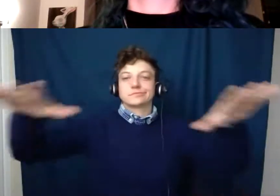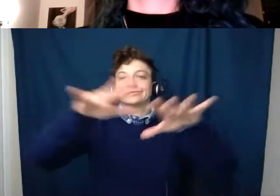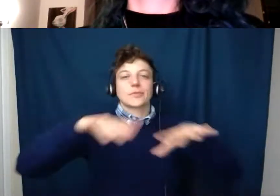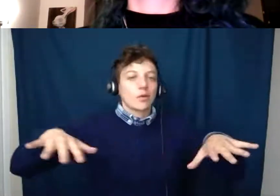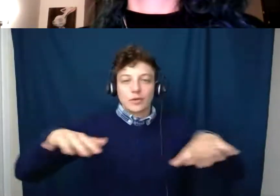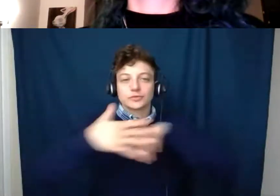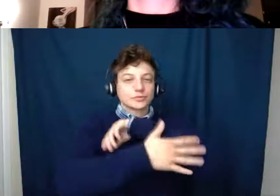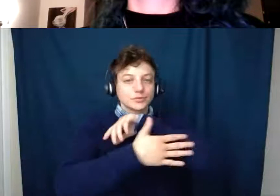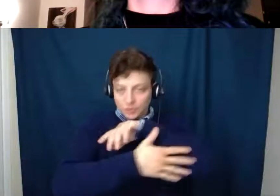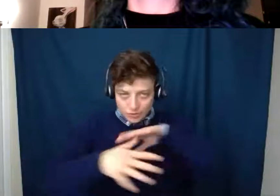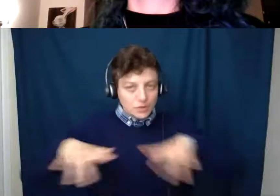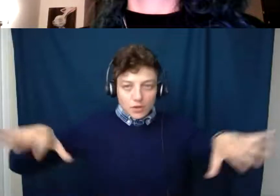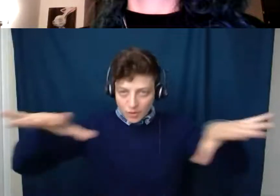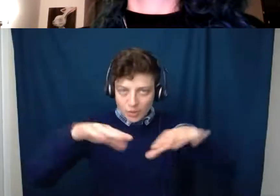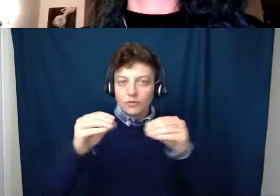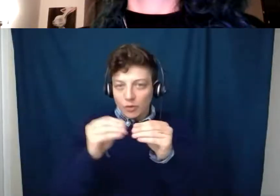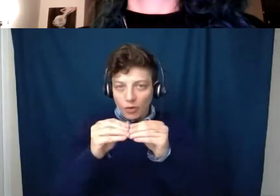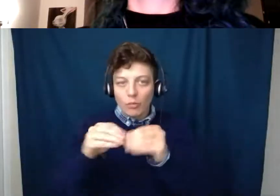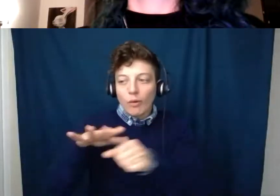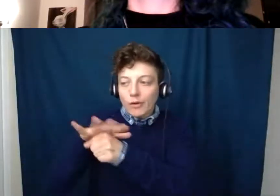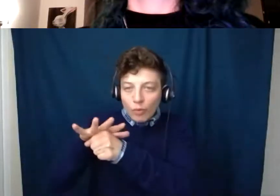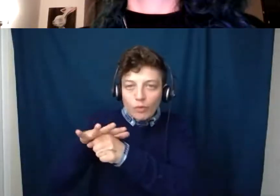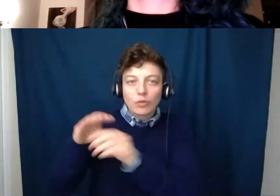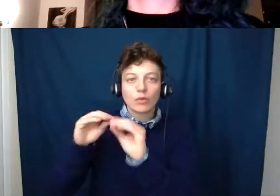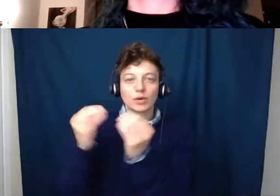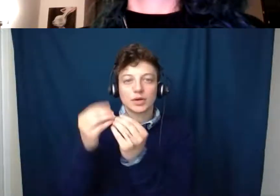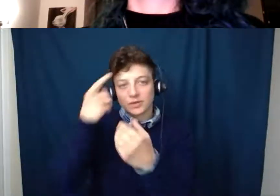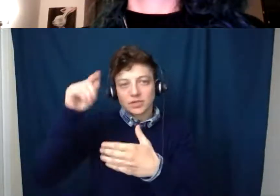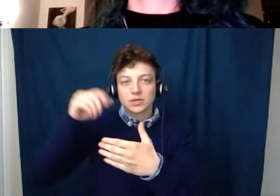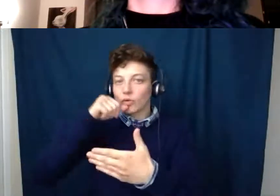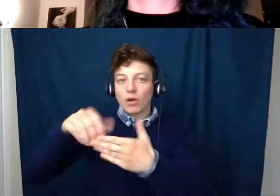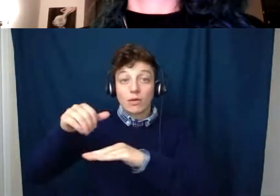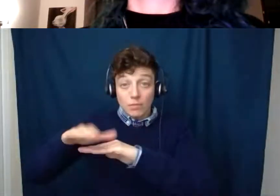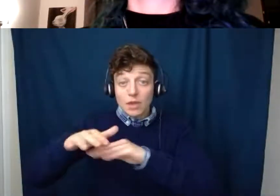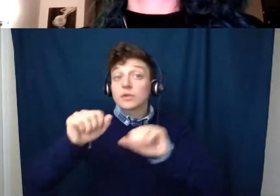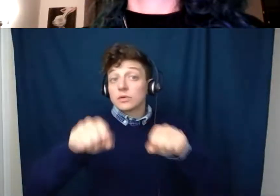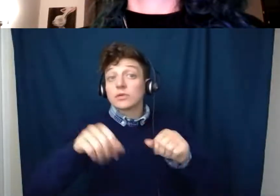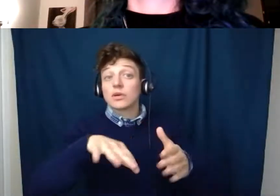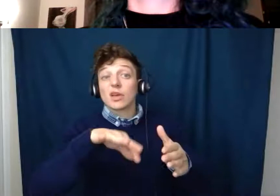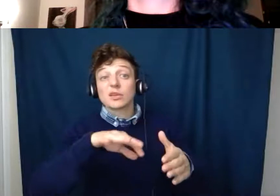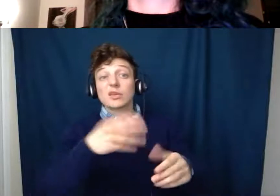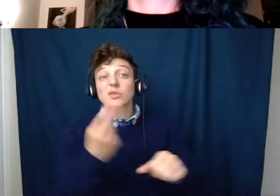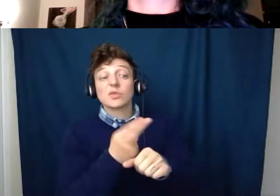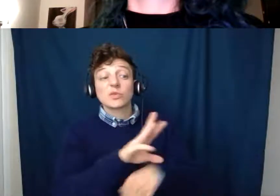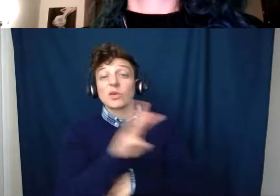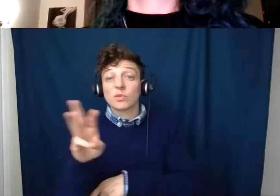local organizations, to do this mailing. And so you could go onto Next Distro's website and kind of find